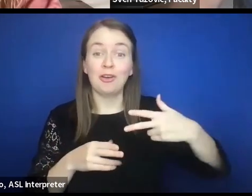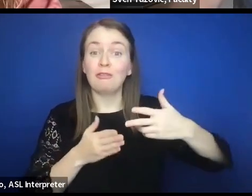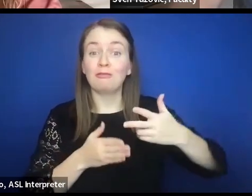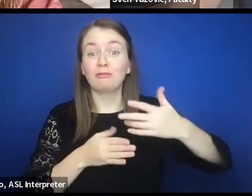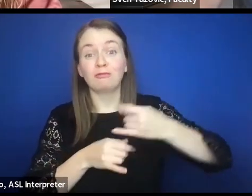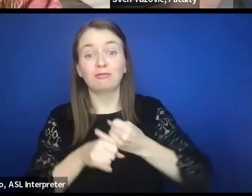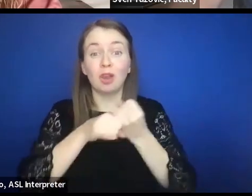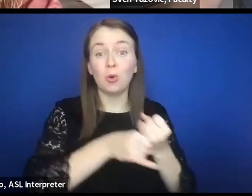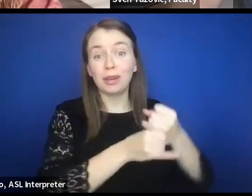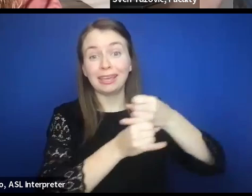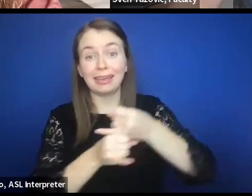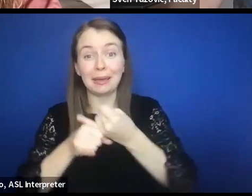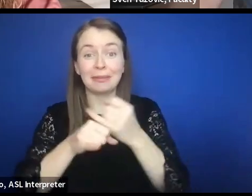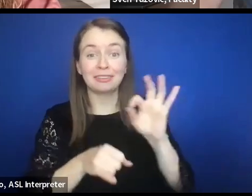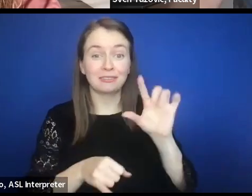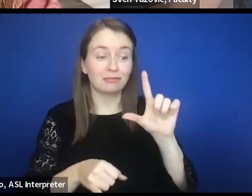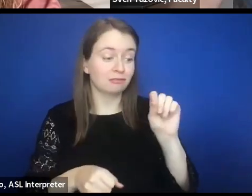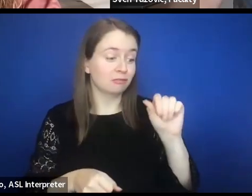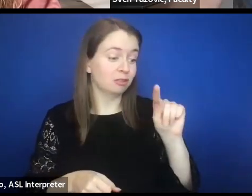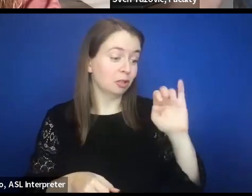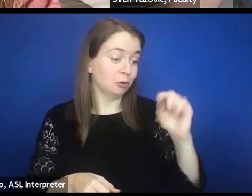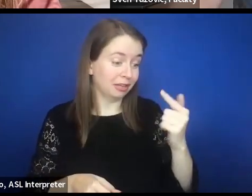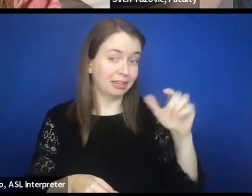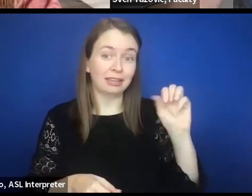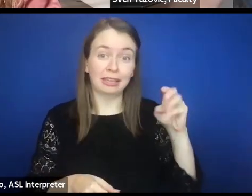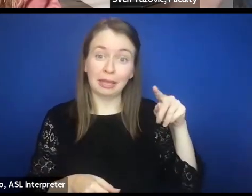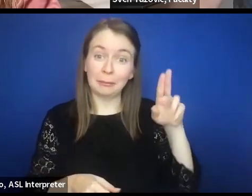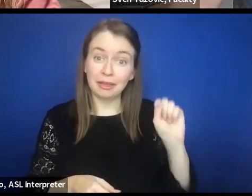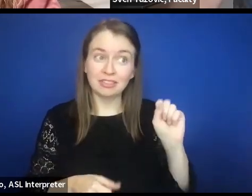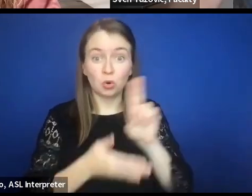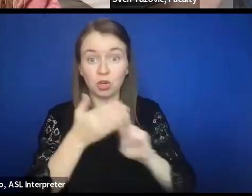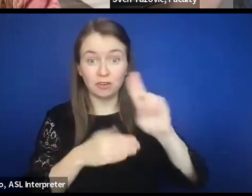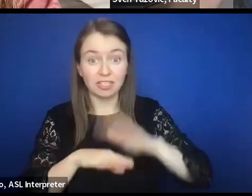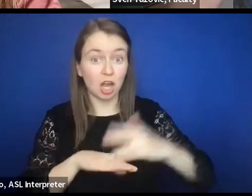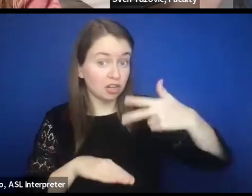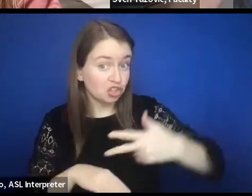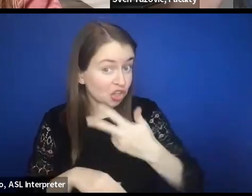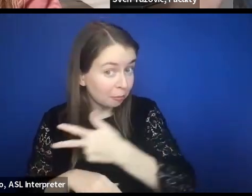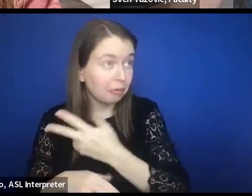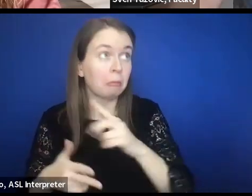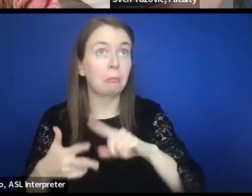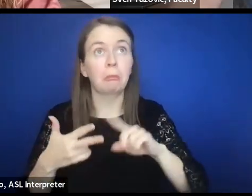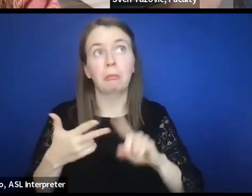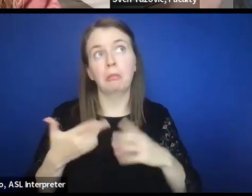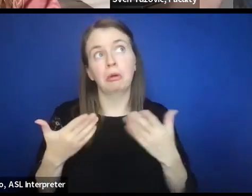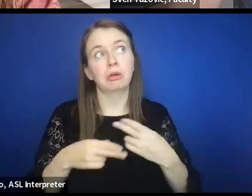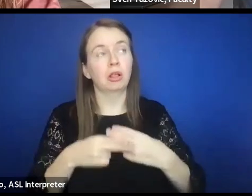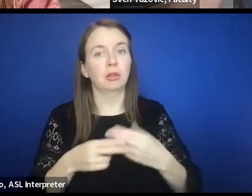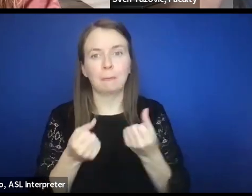campus. You can call it a university on a ship. And also you can consider as